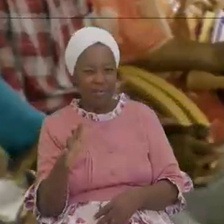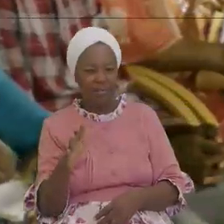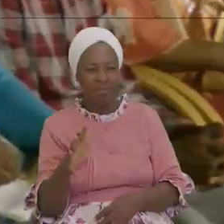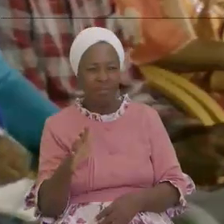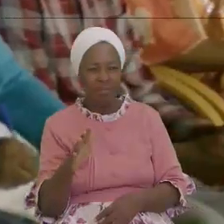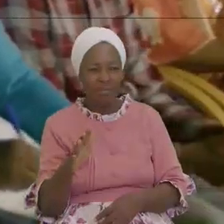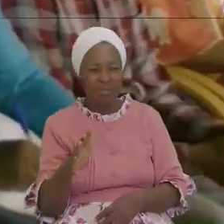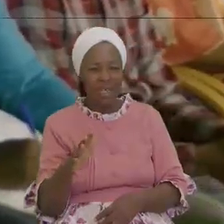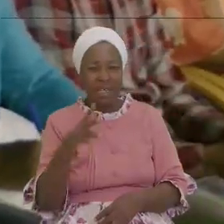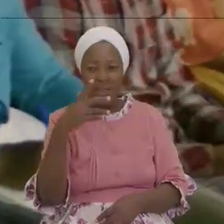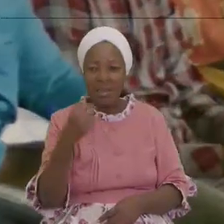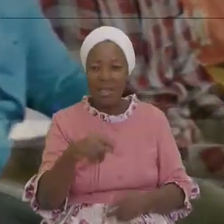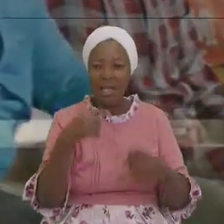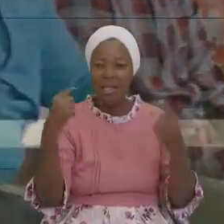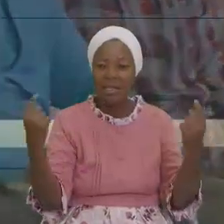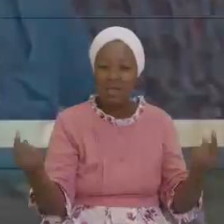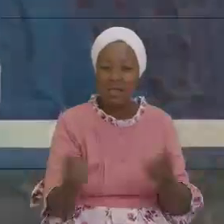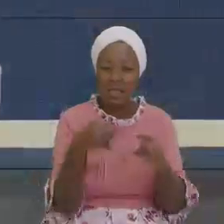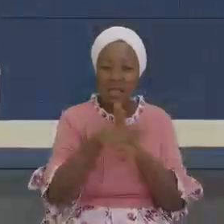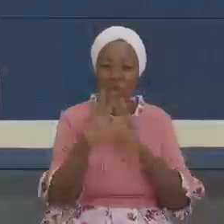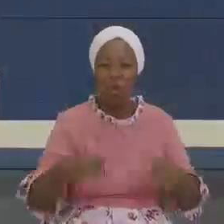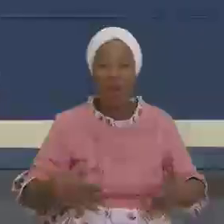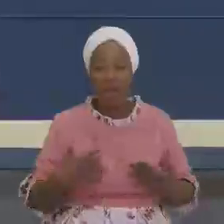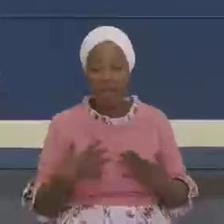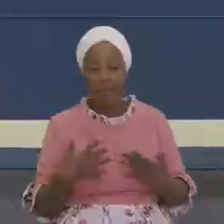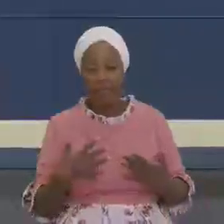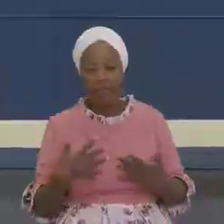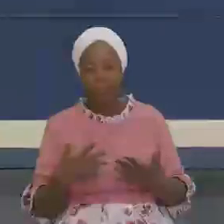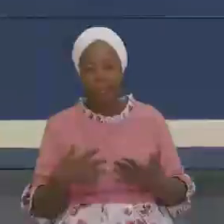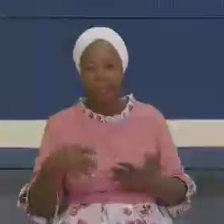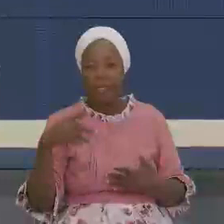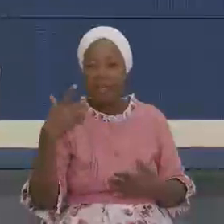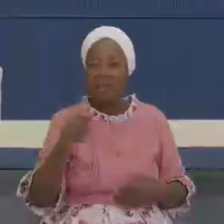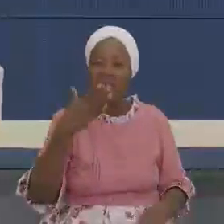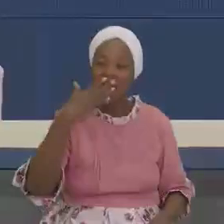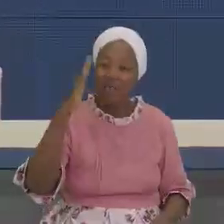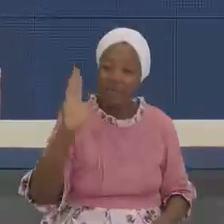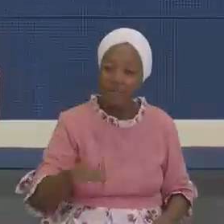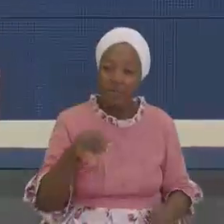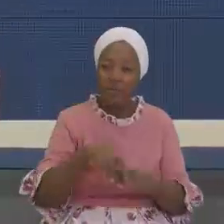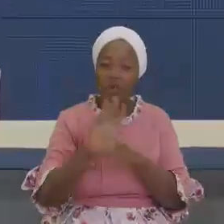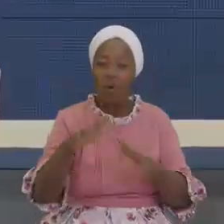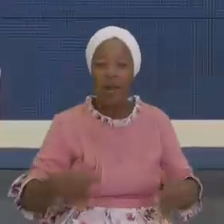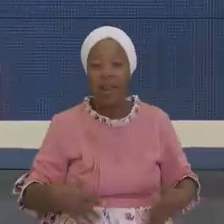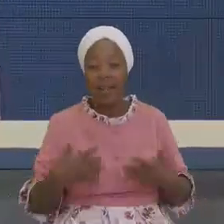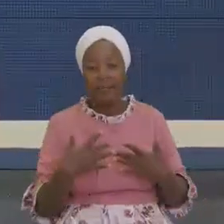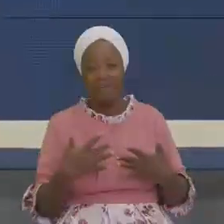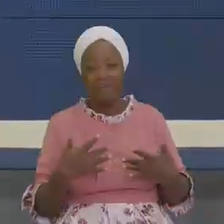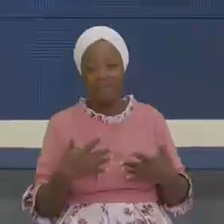the sin in your life, the evil in your life,